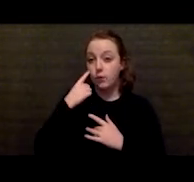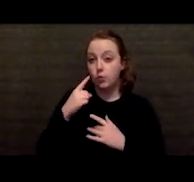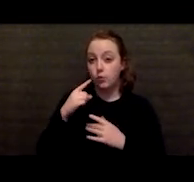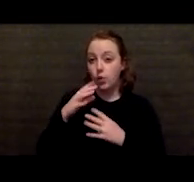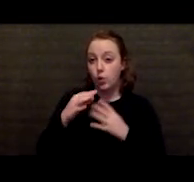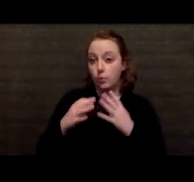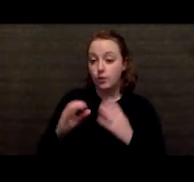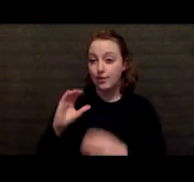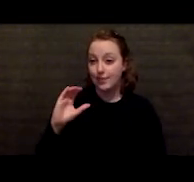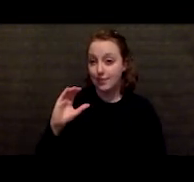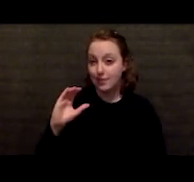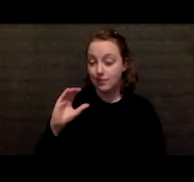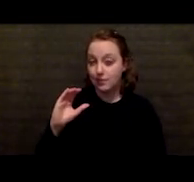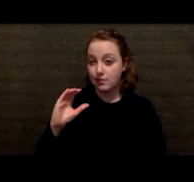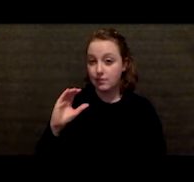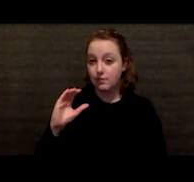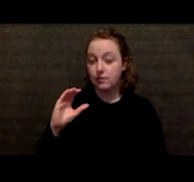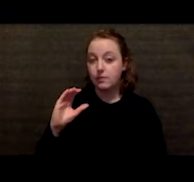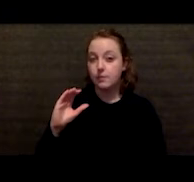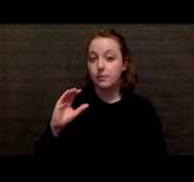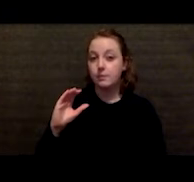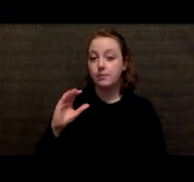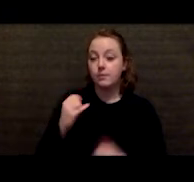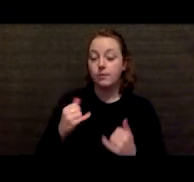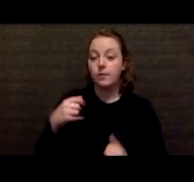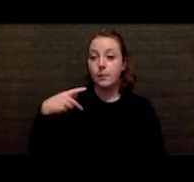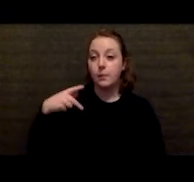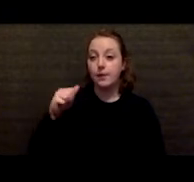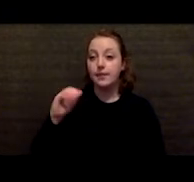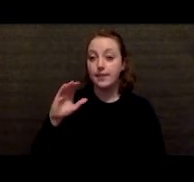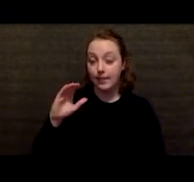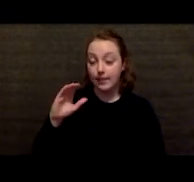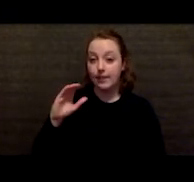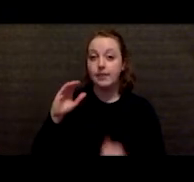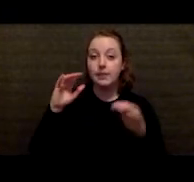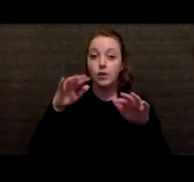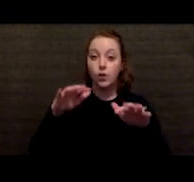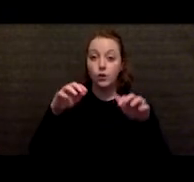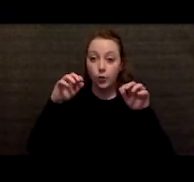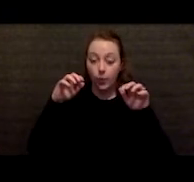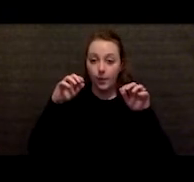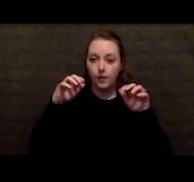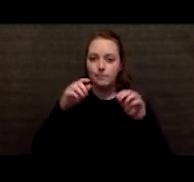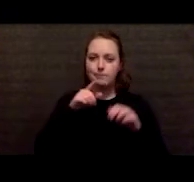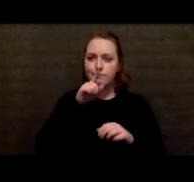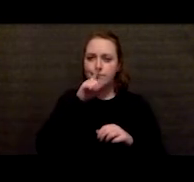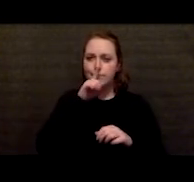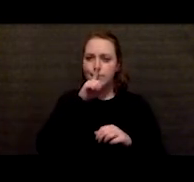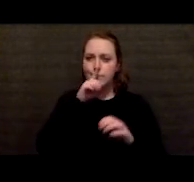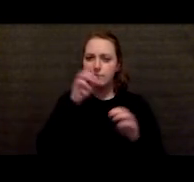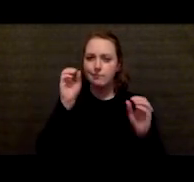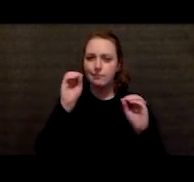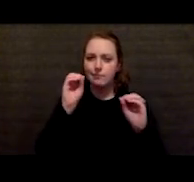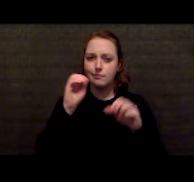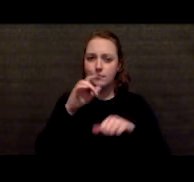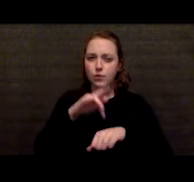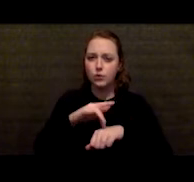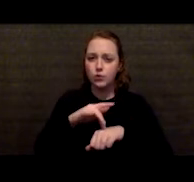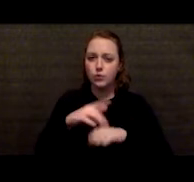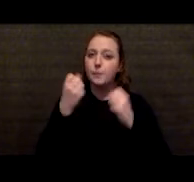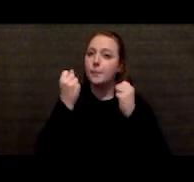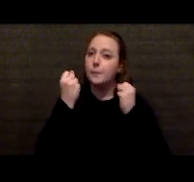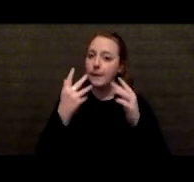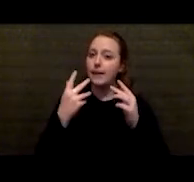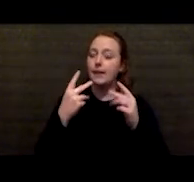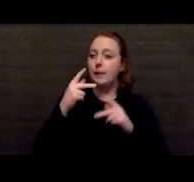is that the current PAC and auditorium are not going to be touched. Yeah, I don't understand that. There are a lot of problems in